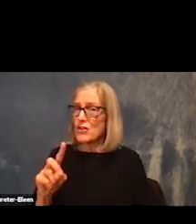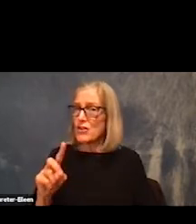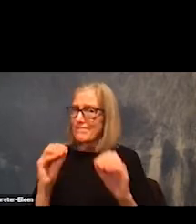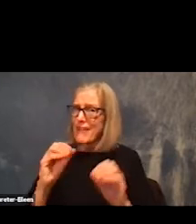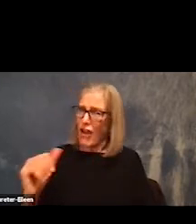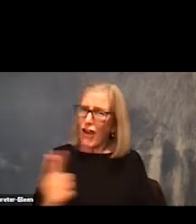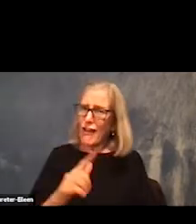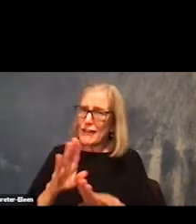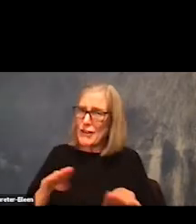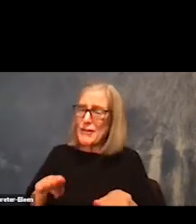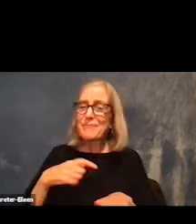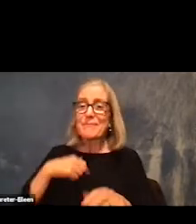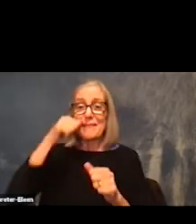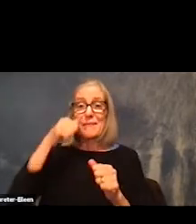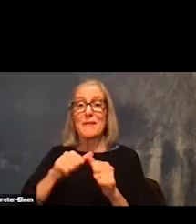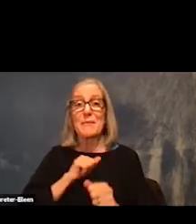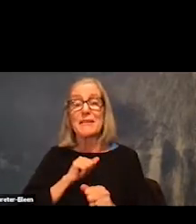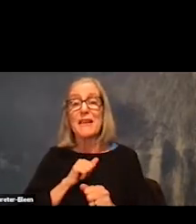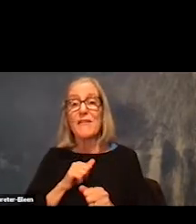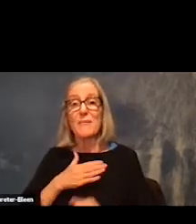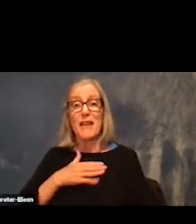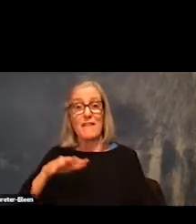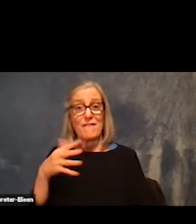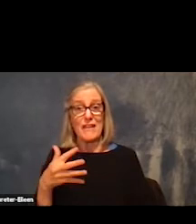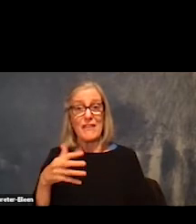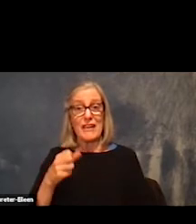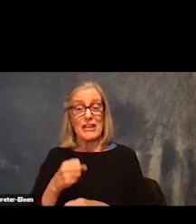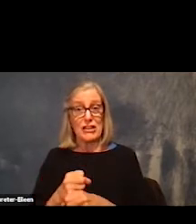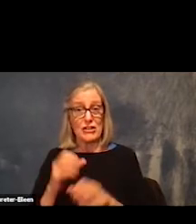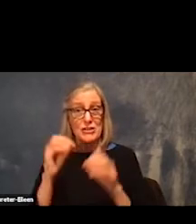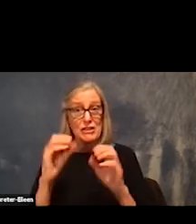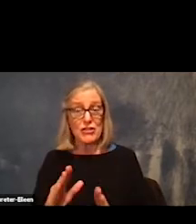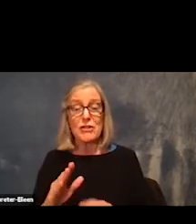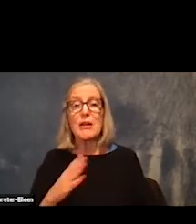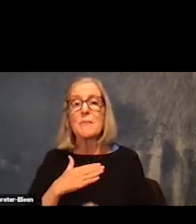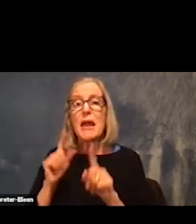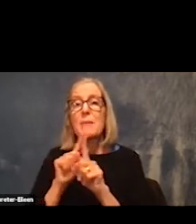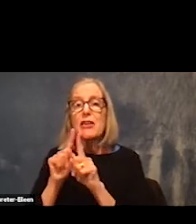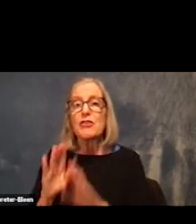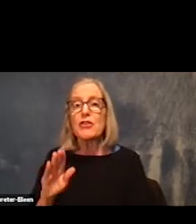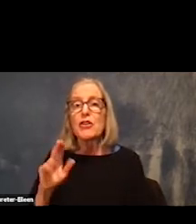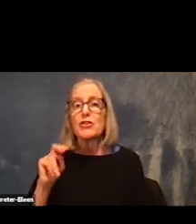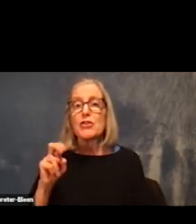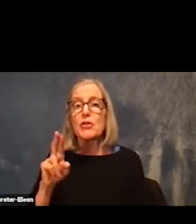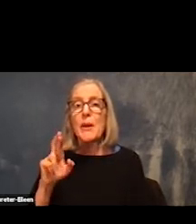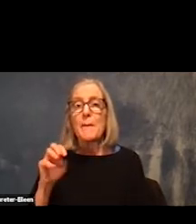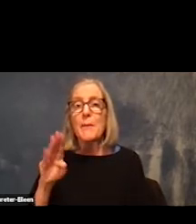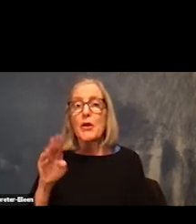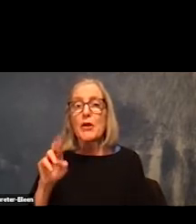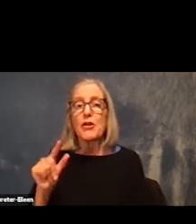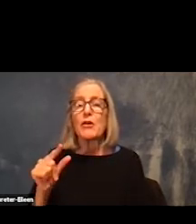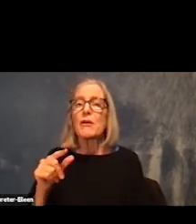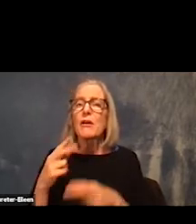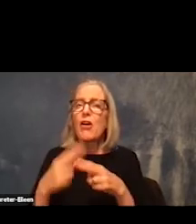was in my 5th year of teaching. My mentor, Art Nuremberg, used the term culture of crippleness to name what